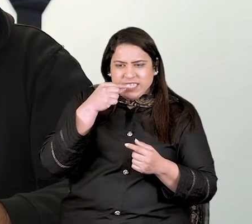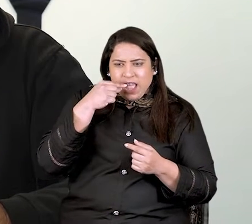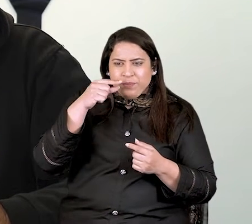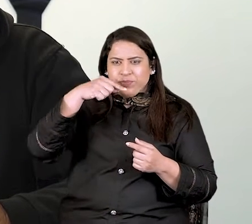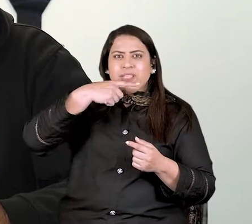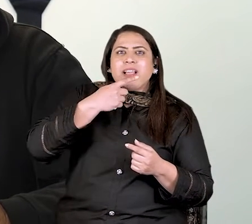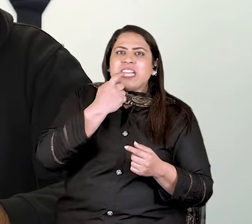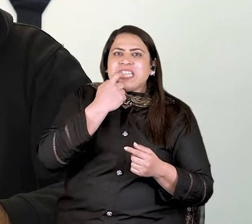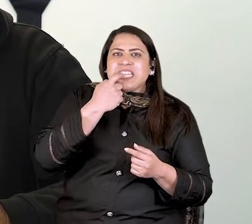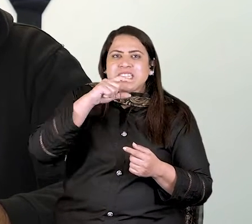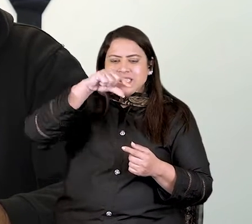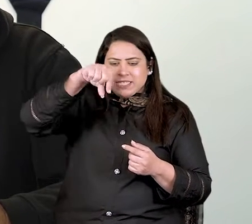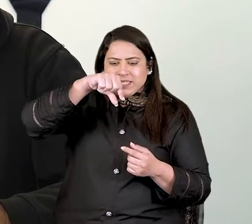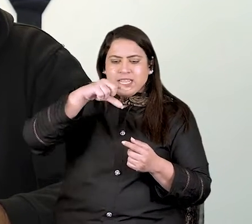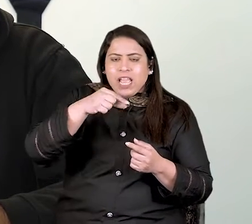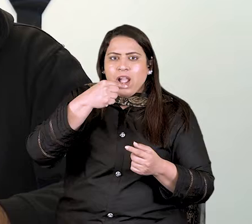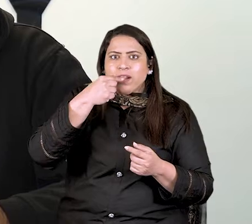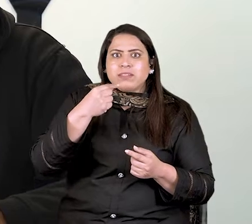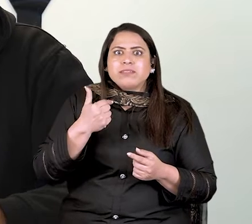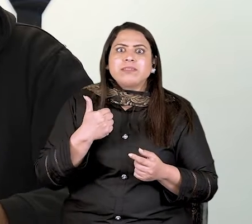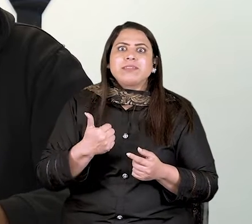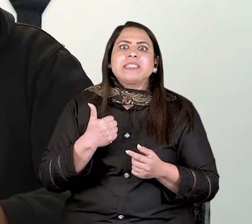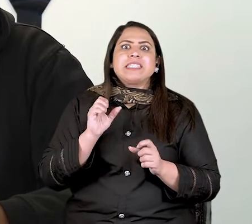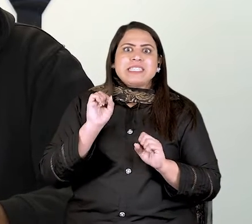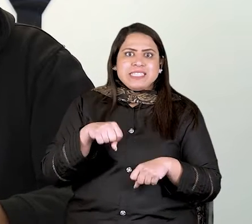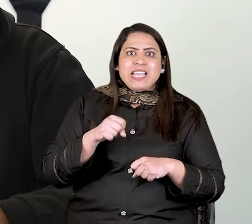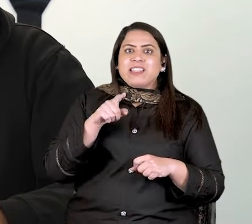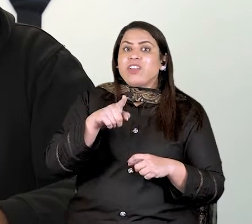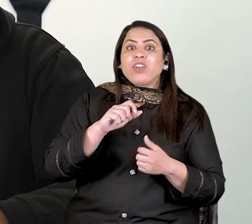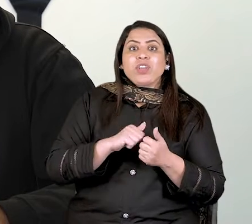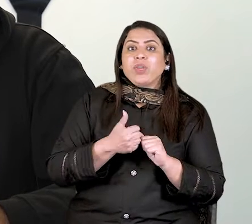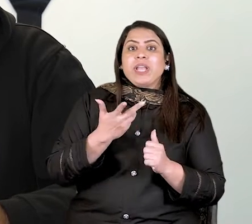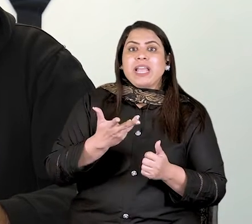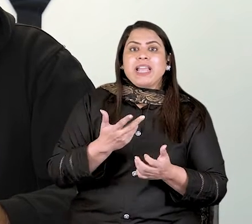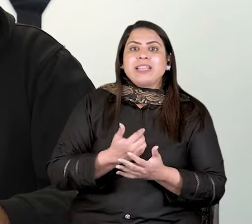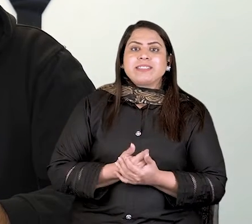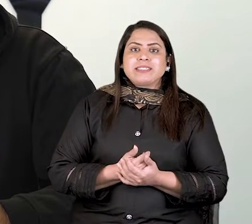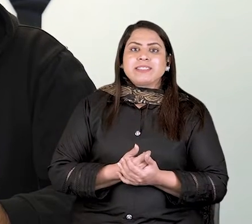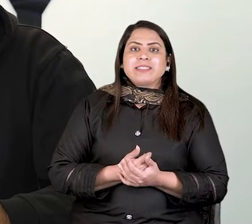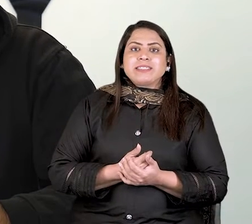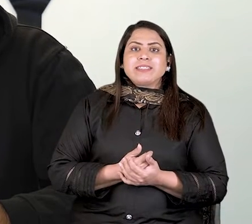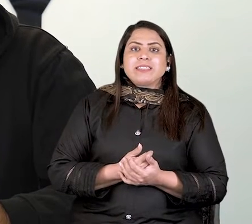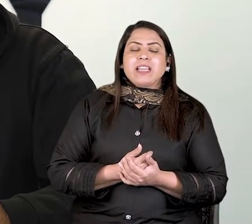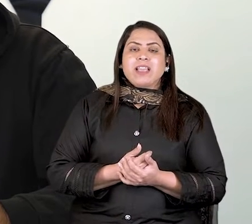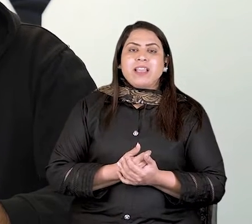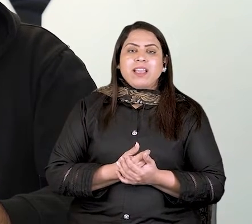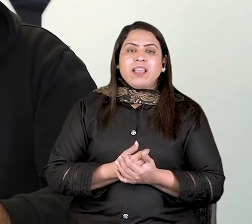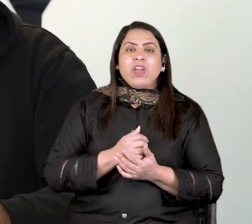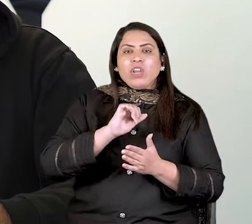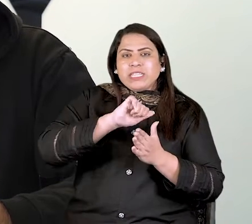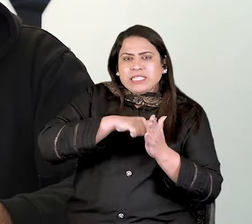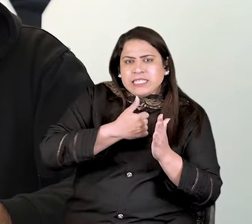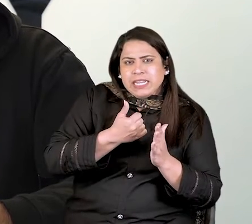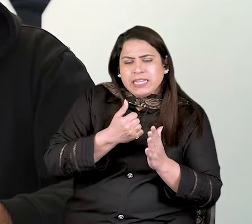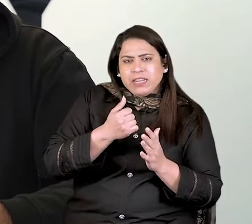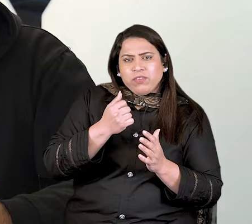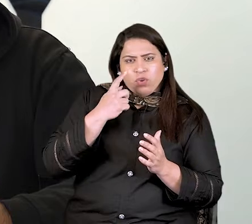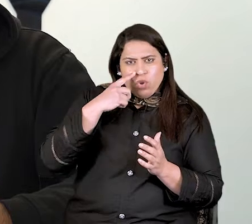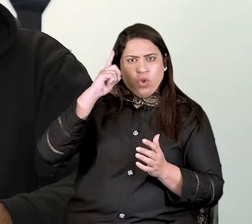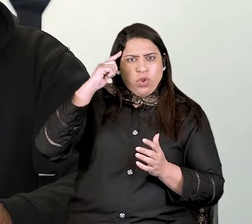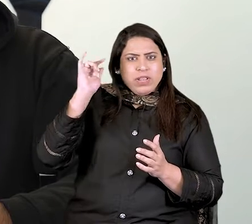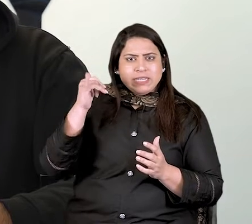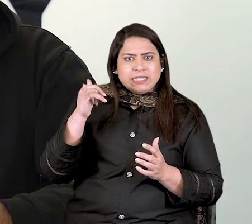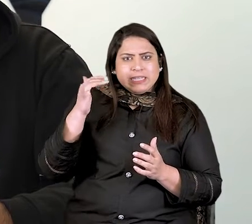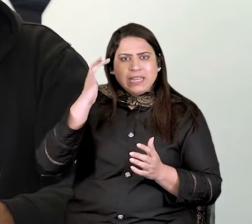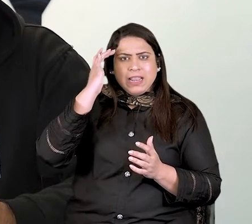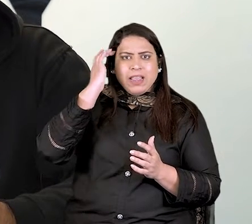I think they're the best. Commando loaded or fries. Dynamite, or you have the one with chicken or beef? Which one do you have? Beef. Oh, so you have the BRIM Yes. Burgers. I hear you. The I BRIM know. Burger How box. they are